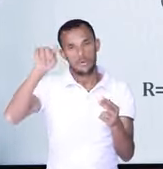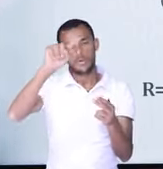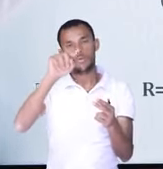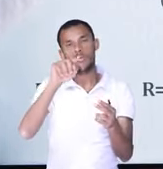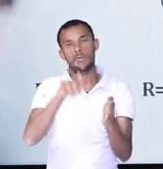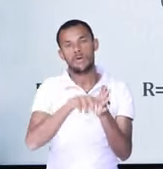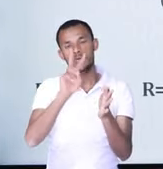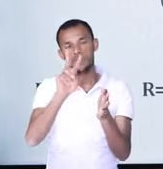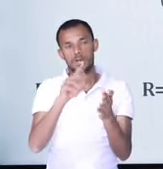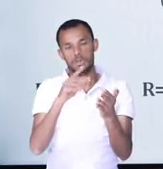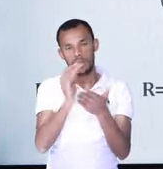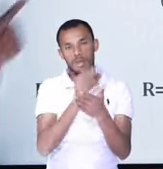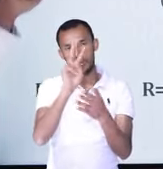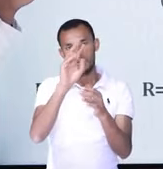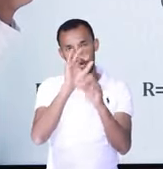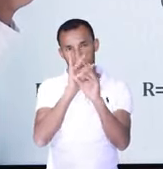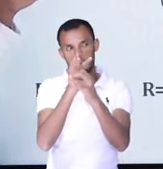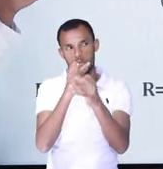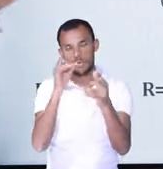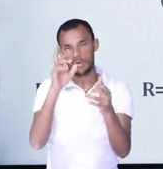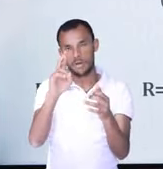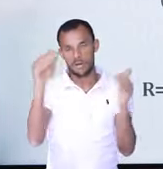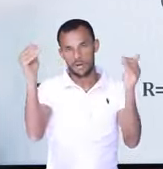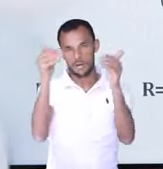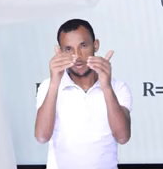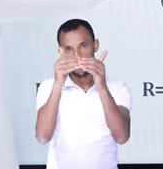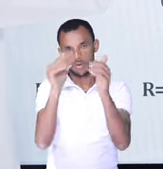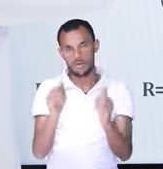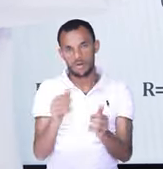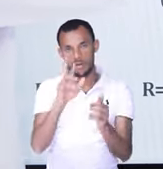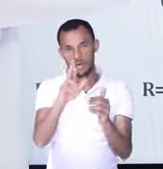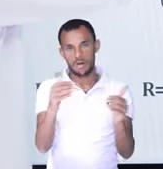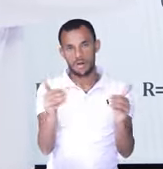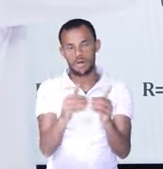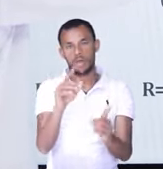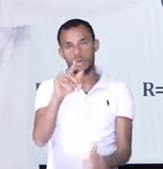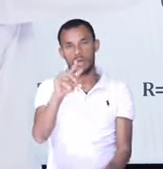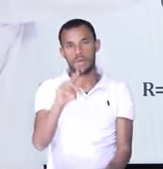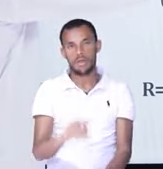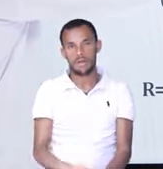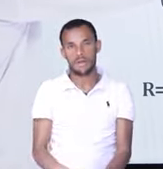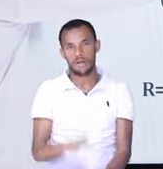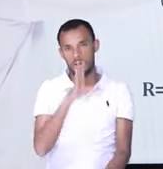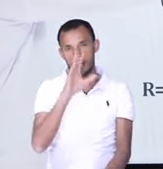look, take 2 experiments. R is equals to K